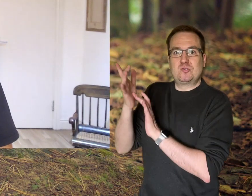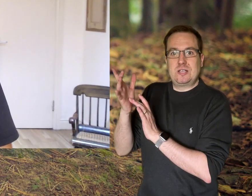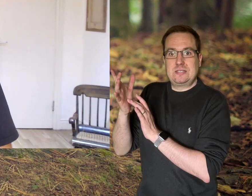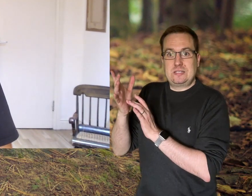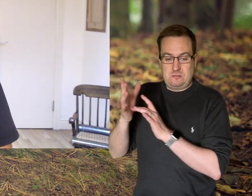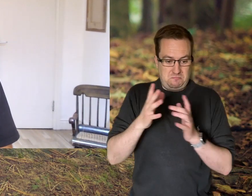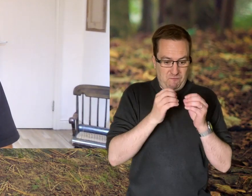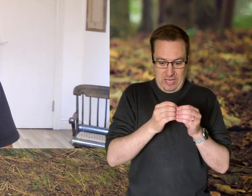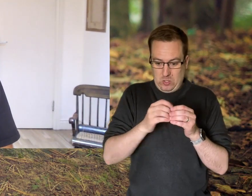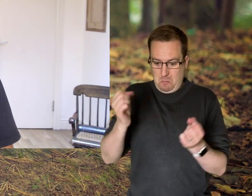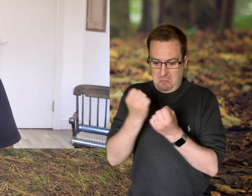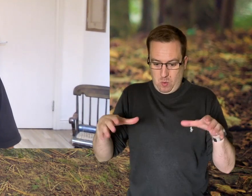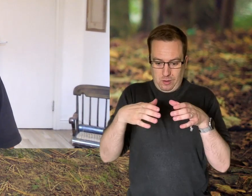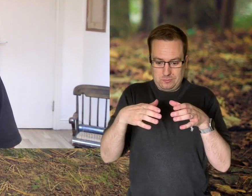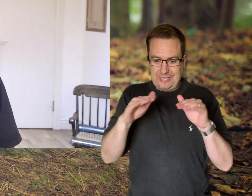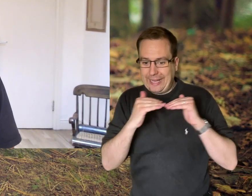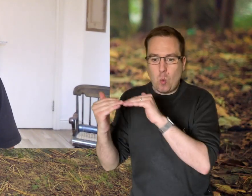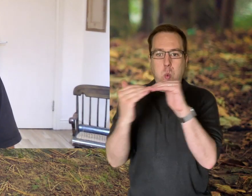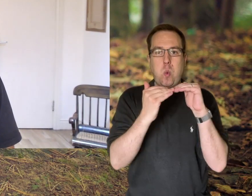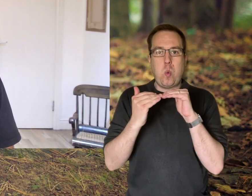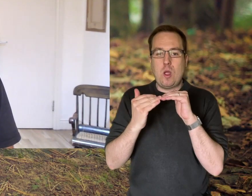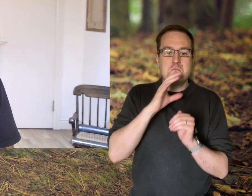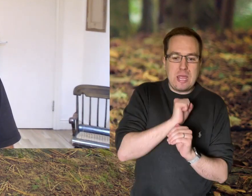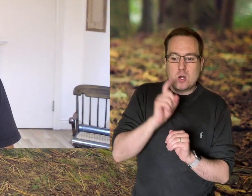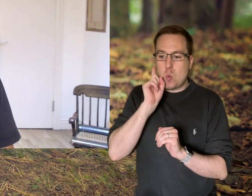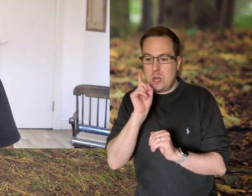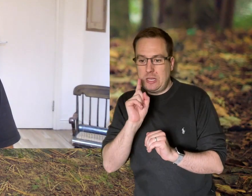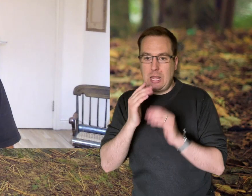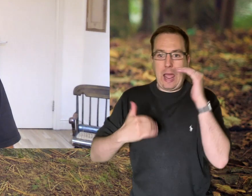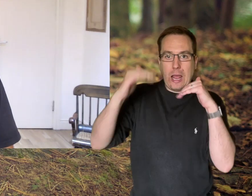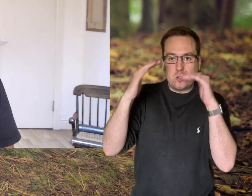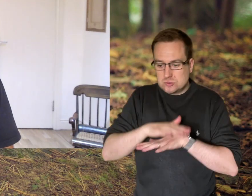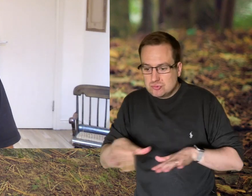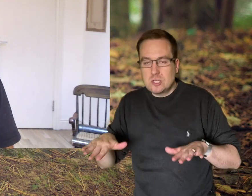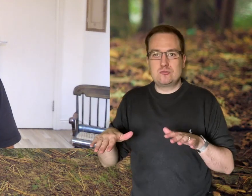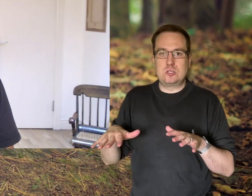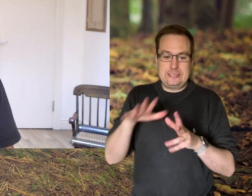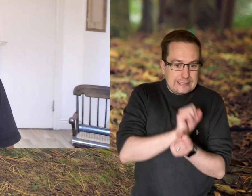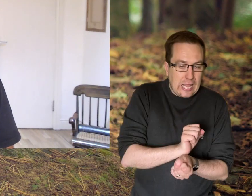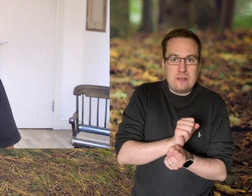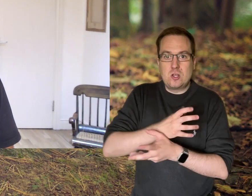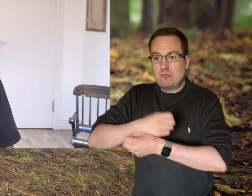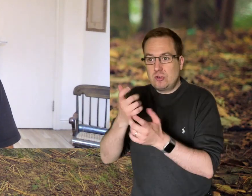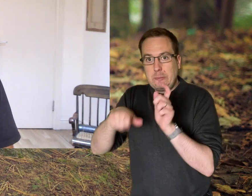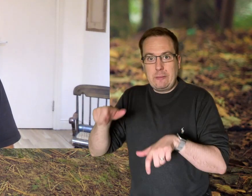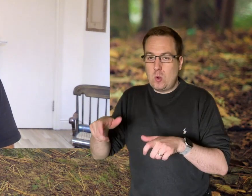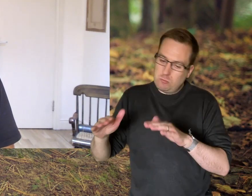equal value and worth, men and women, adults, children, slave and